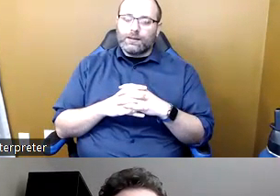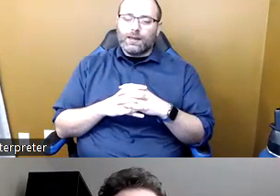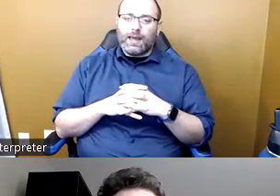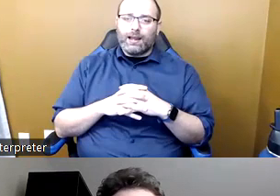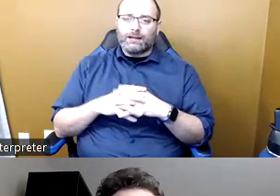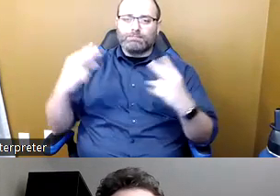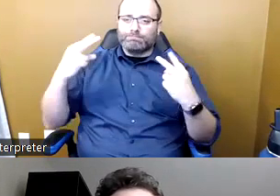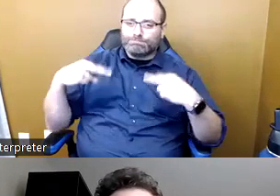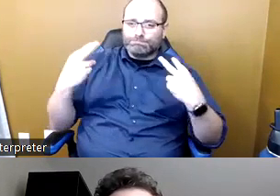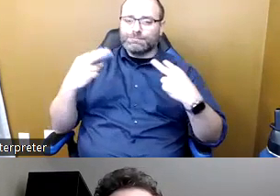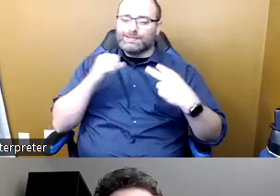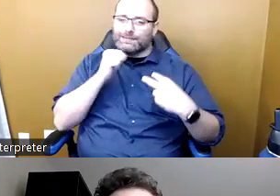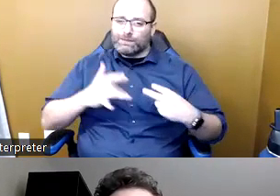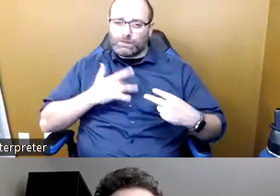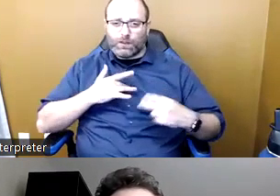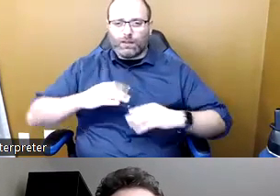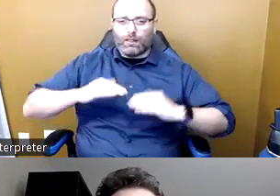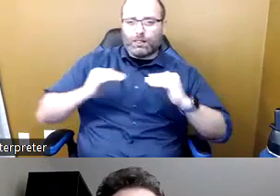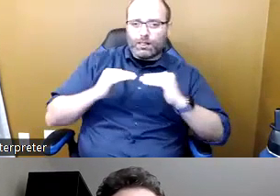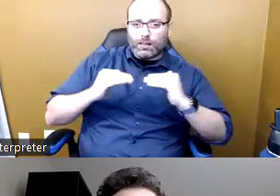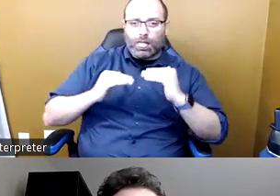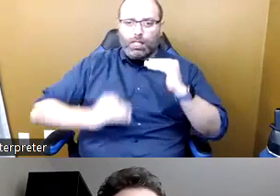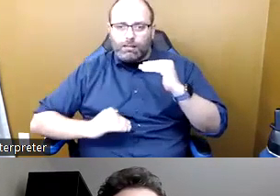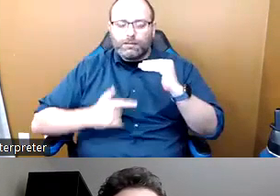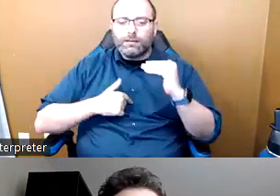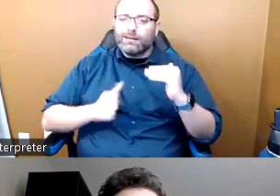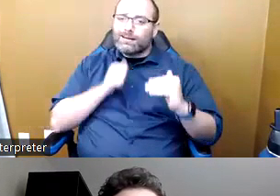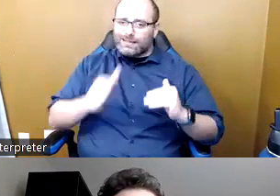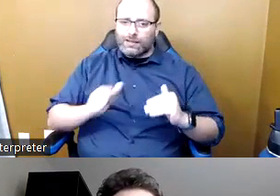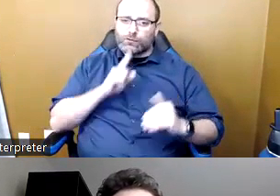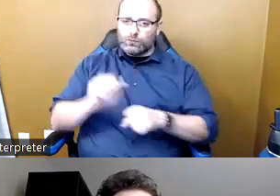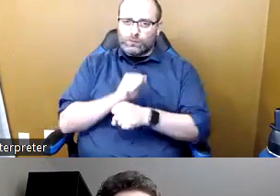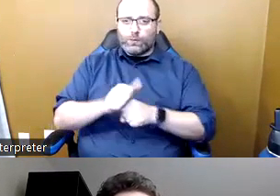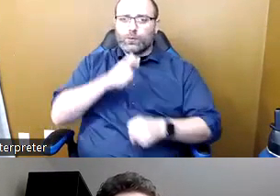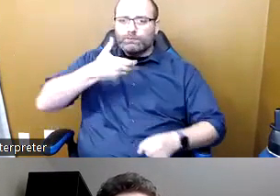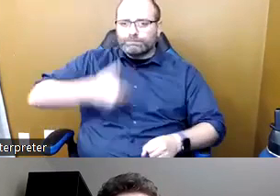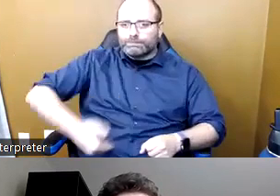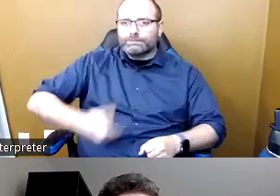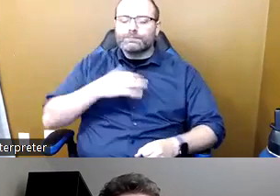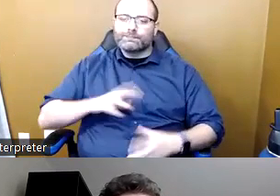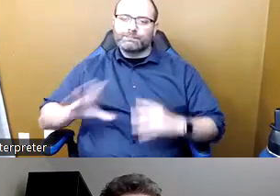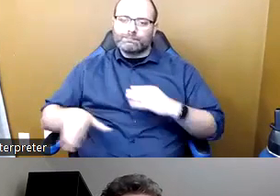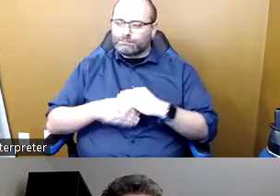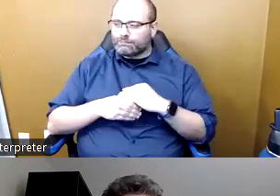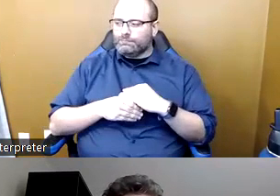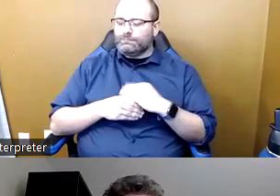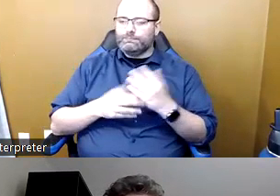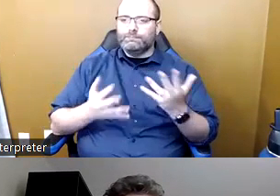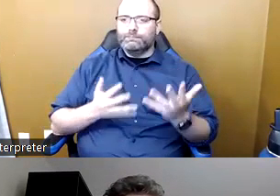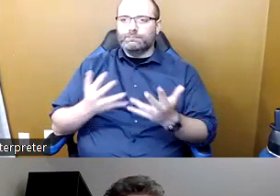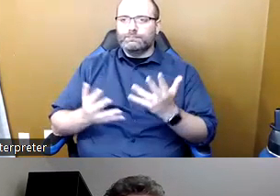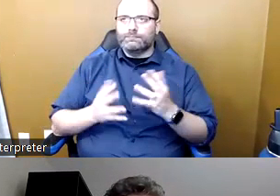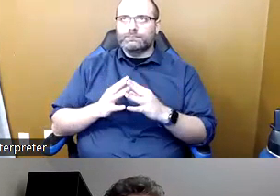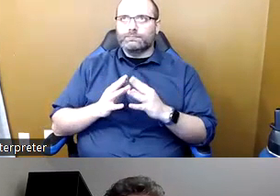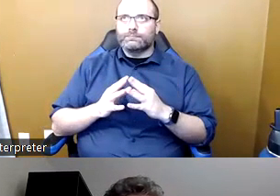invalidates who they are as the person that they are, and kind of adding in what